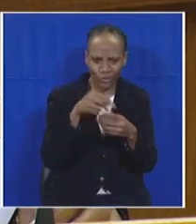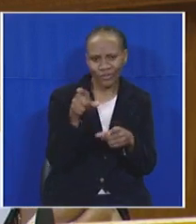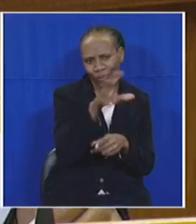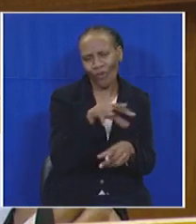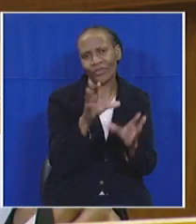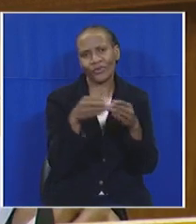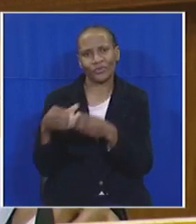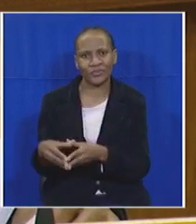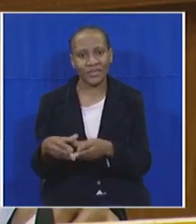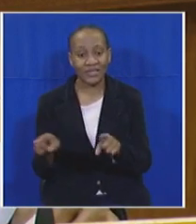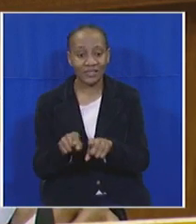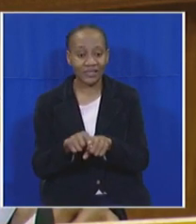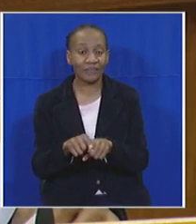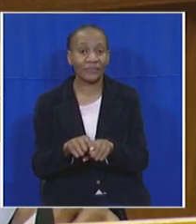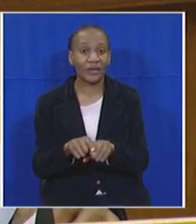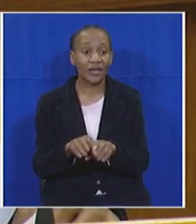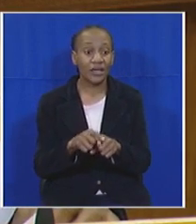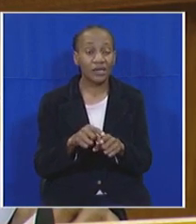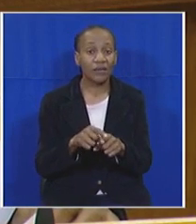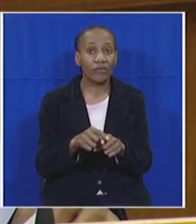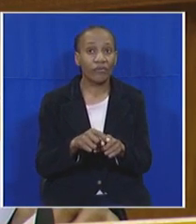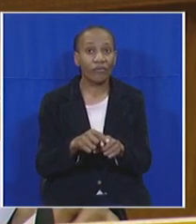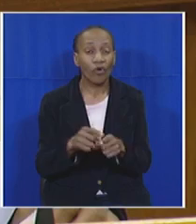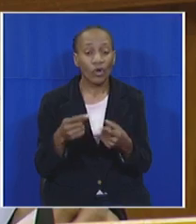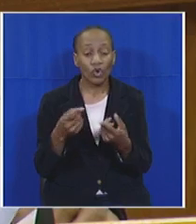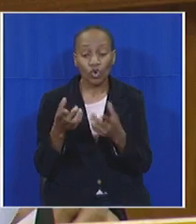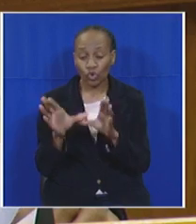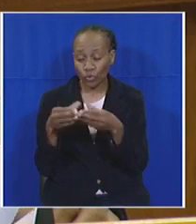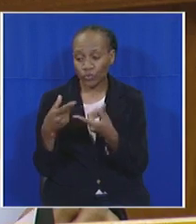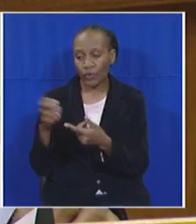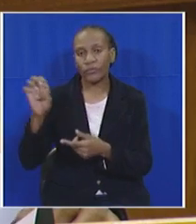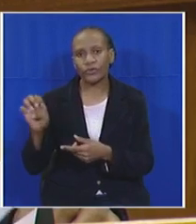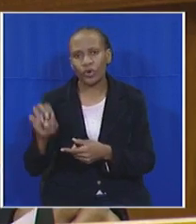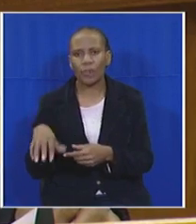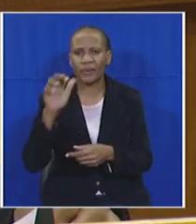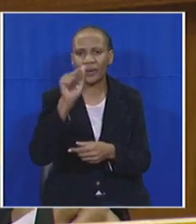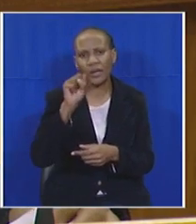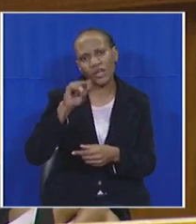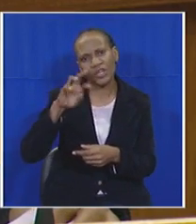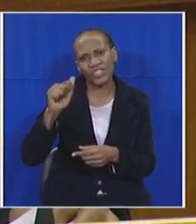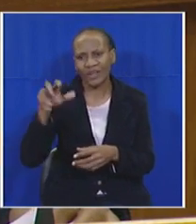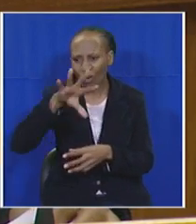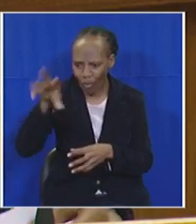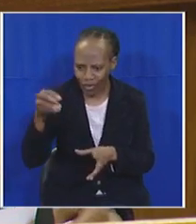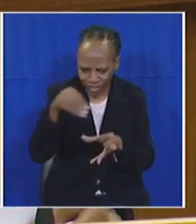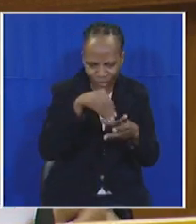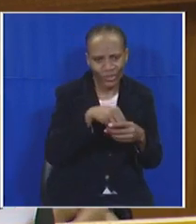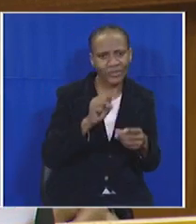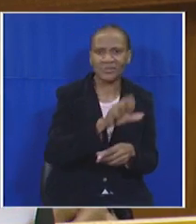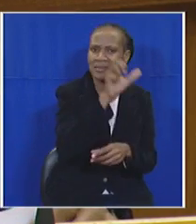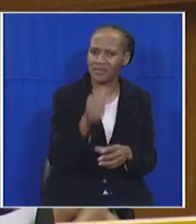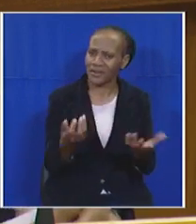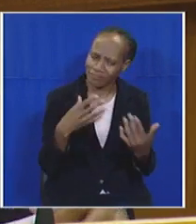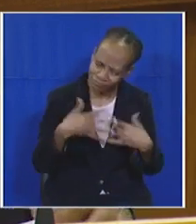embodying also the settled communities from Europe and Asia into one common nationhood called South